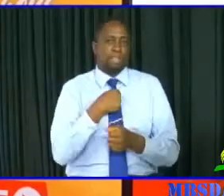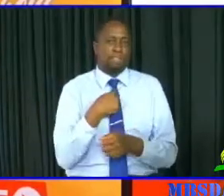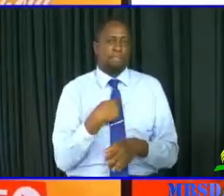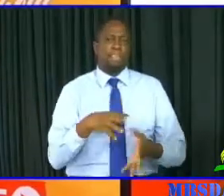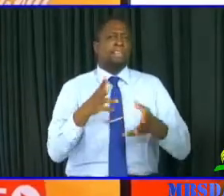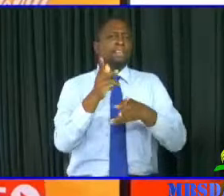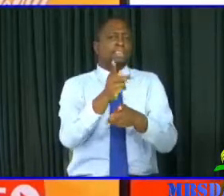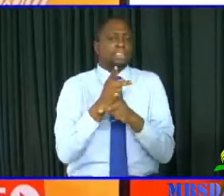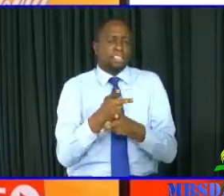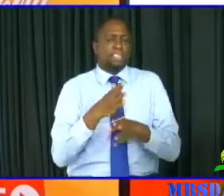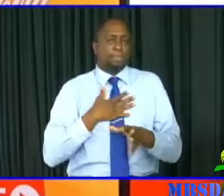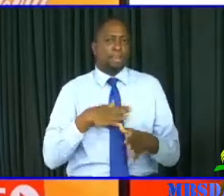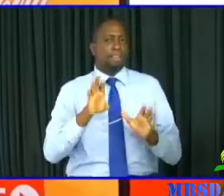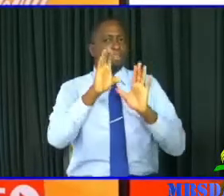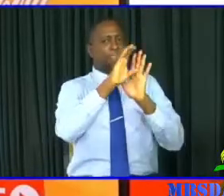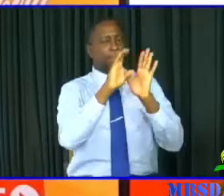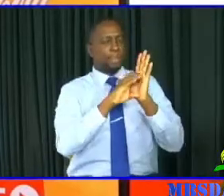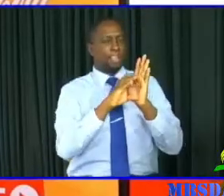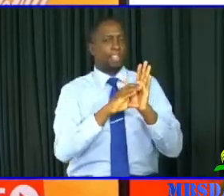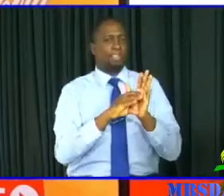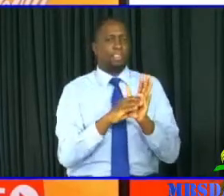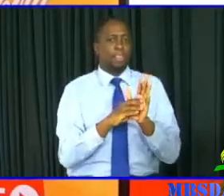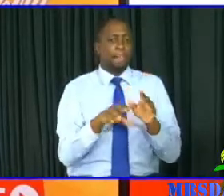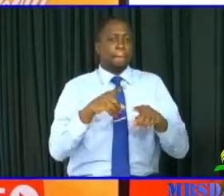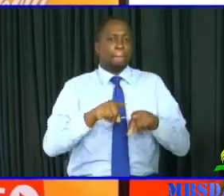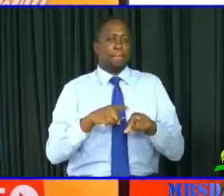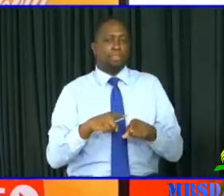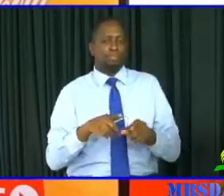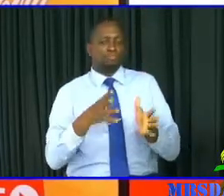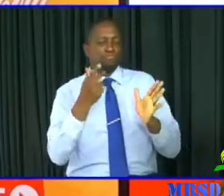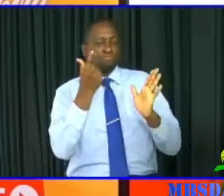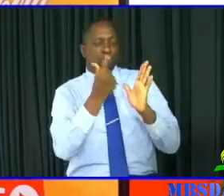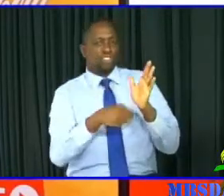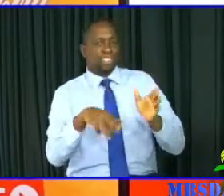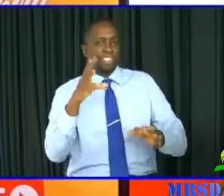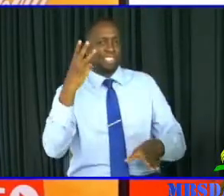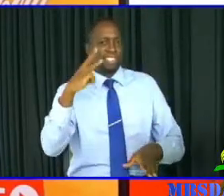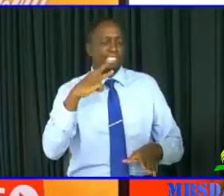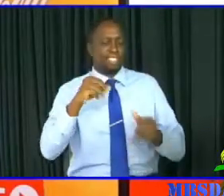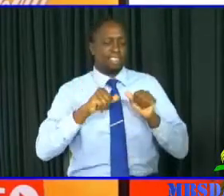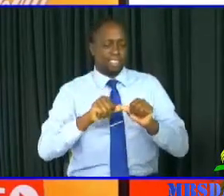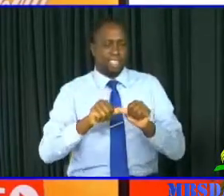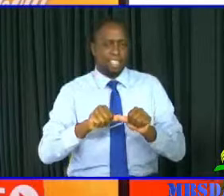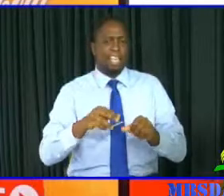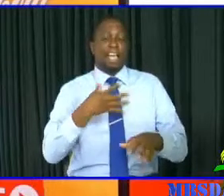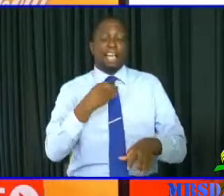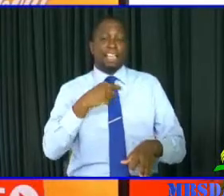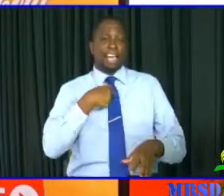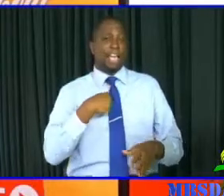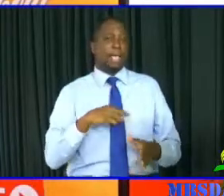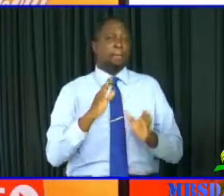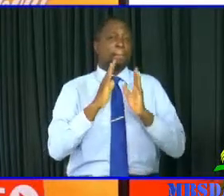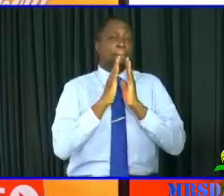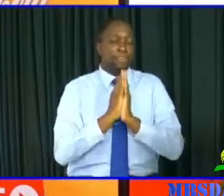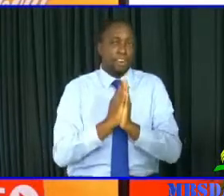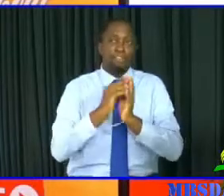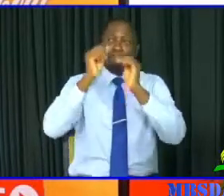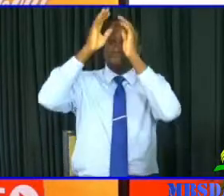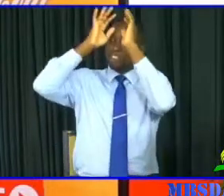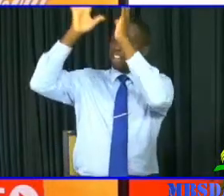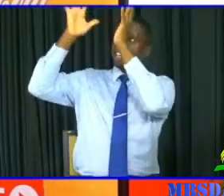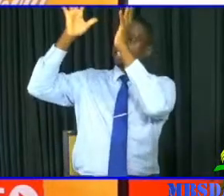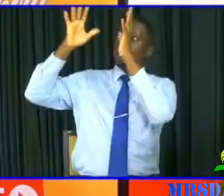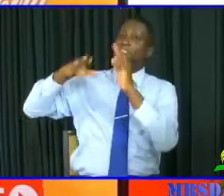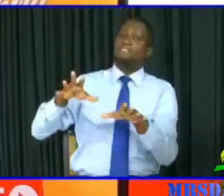and see what Jesus says. But in verse 16 he continues, and I will pray the Father that he shall give you